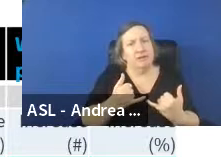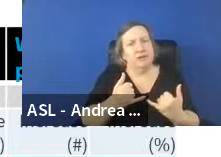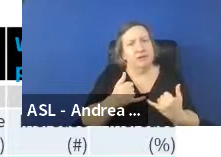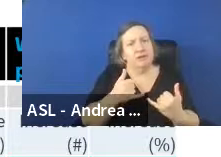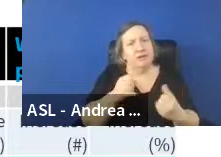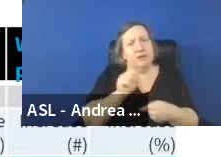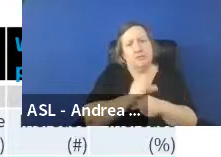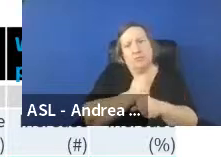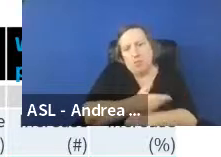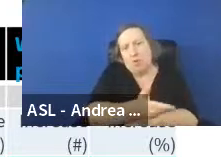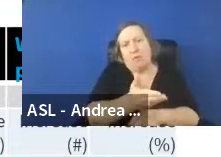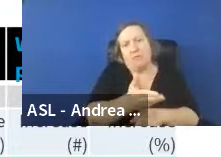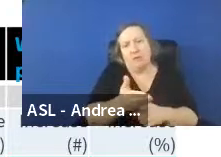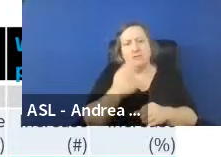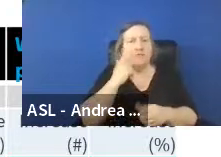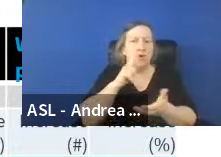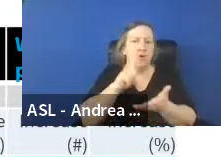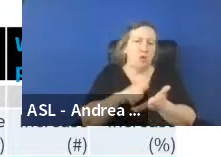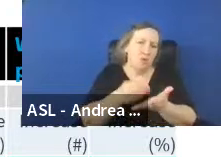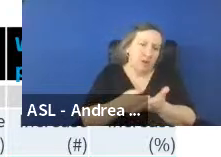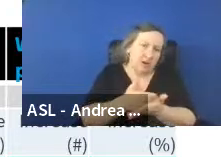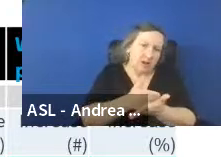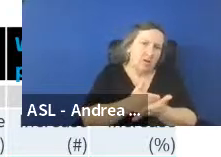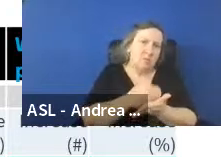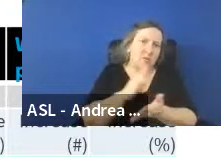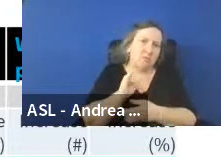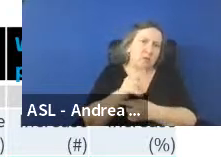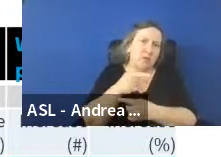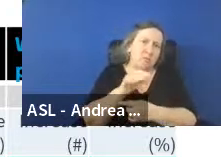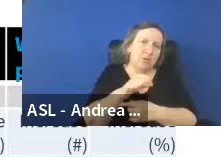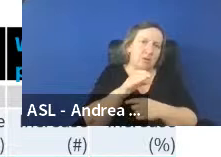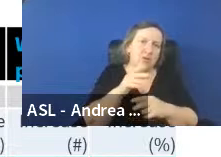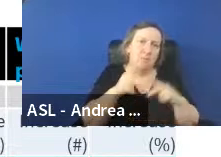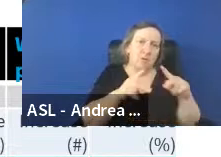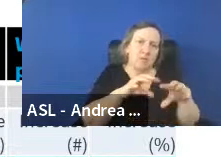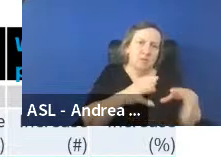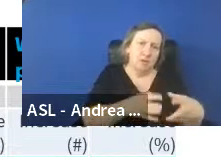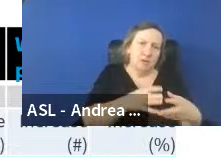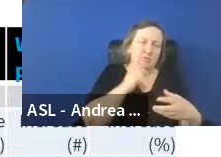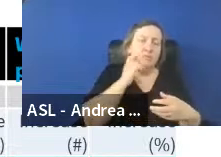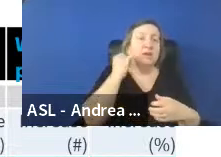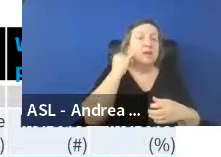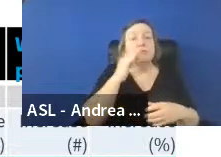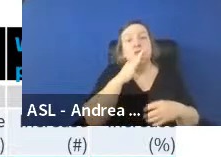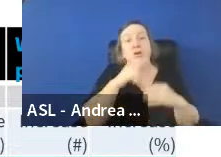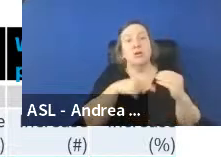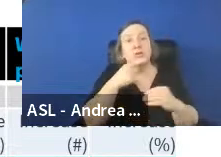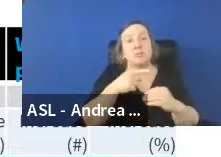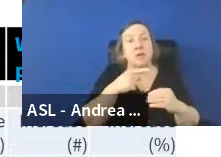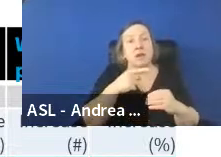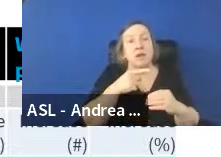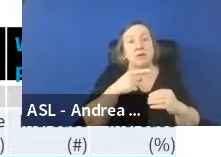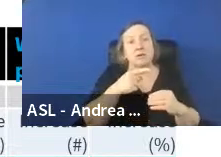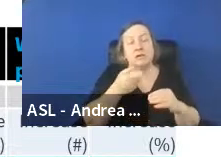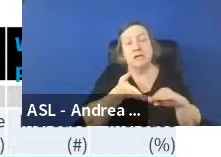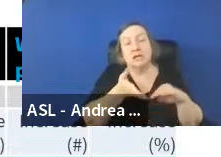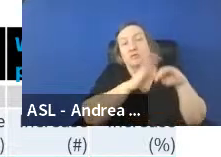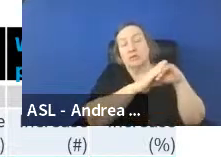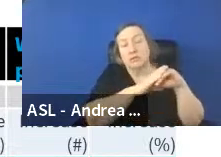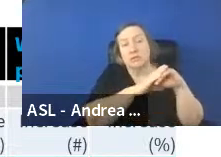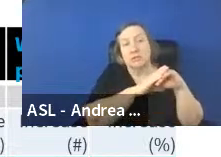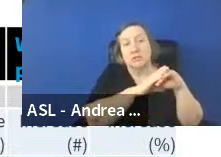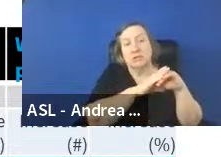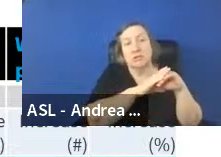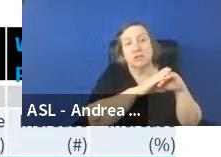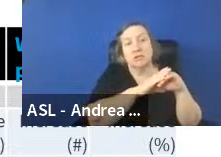employment need of the low income or the BIPOC target population. Because if we talk about like increasing the